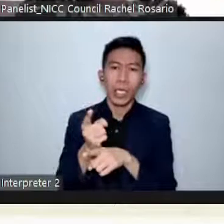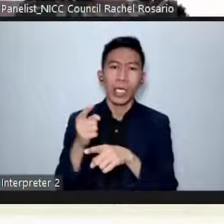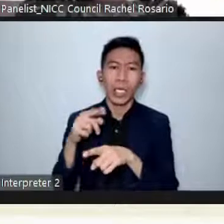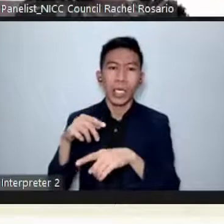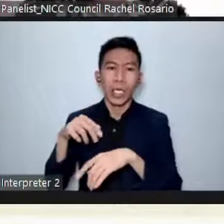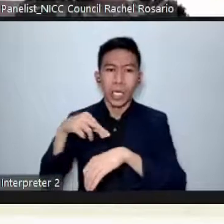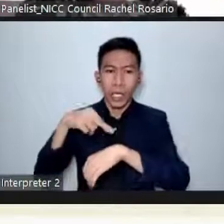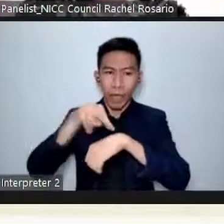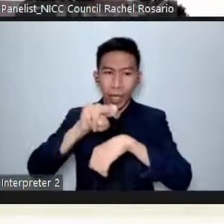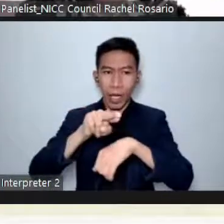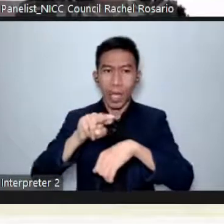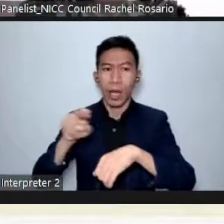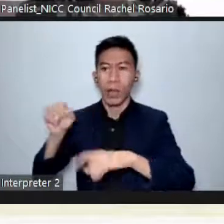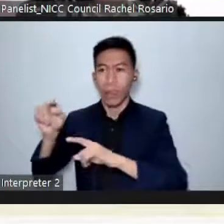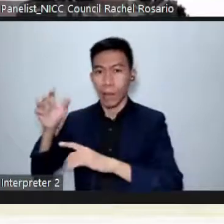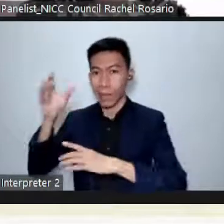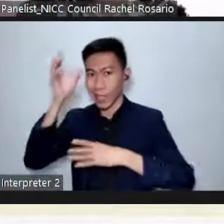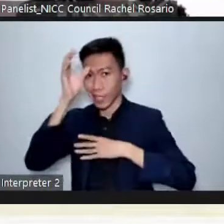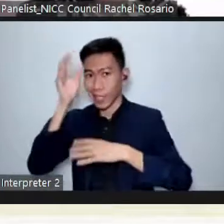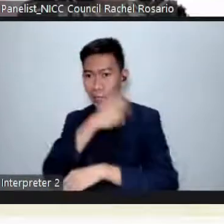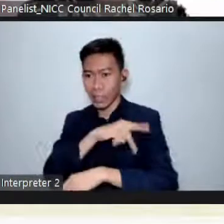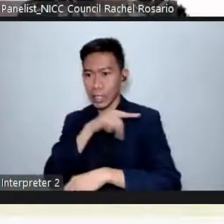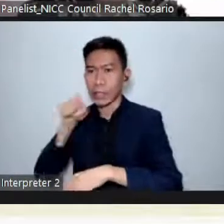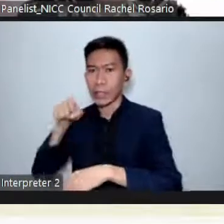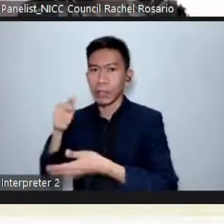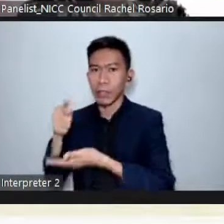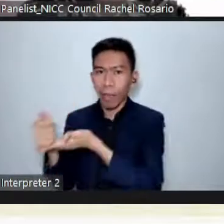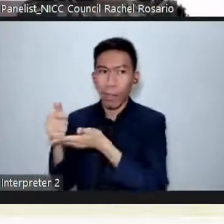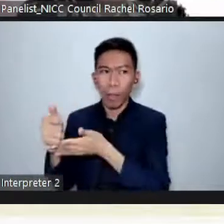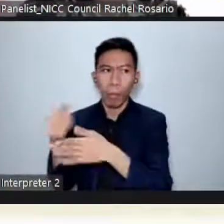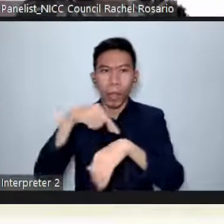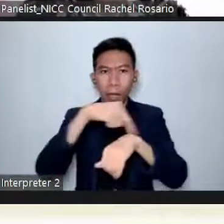cancer patients. Malasakit centers